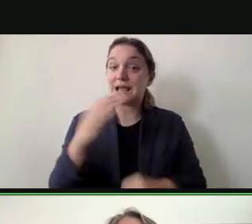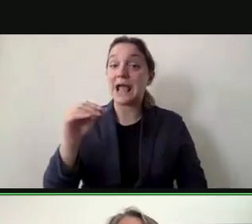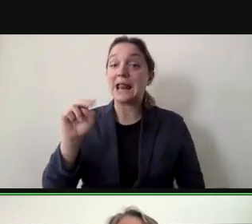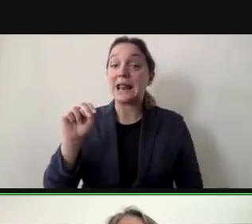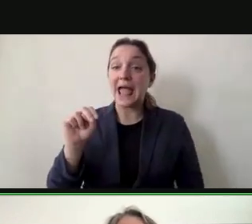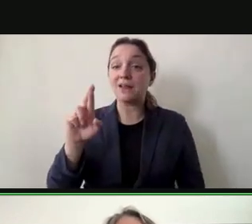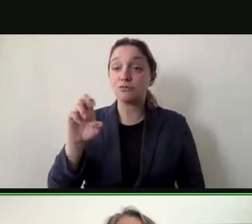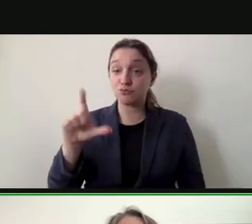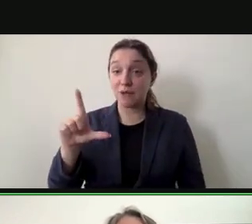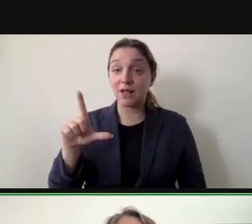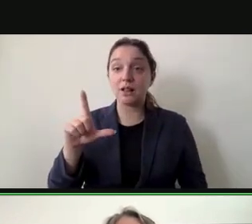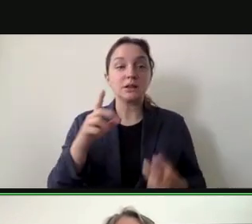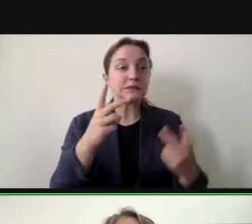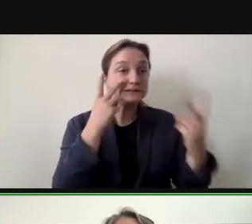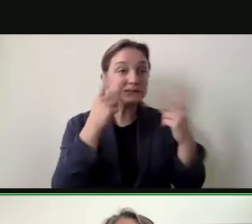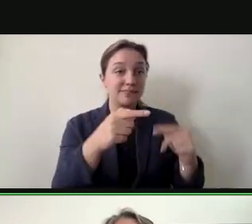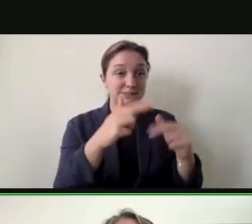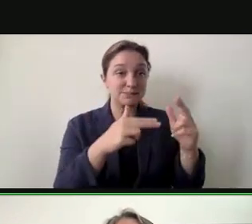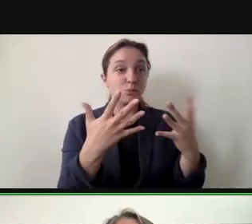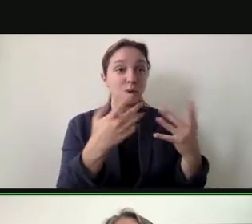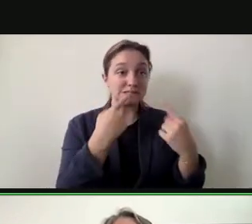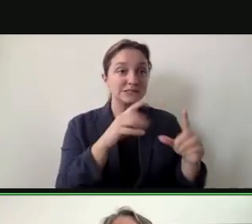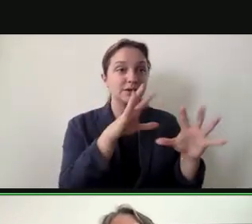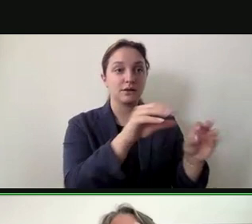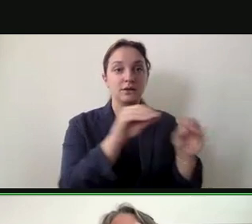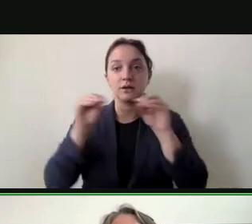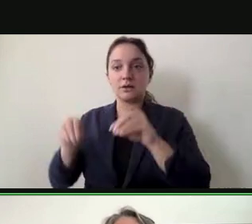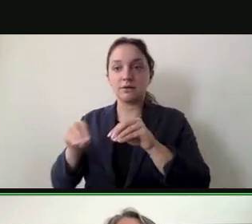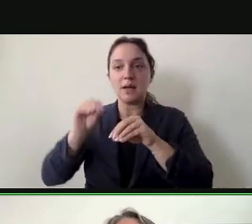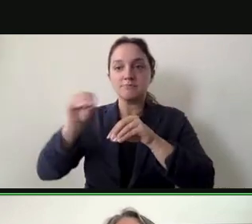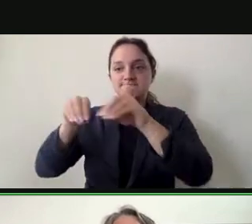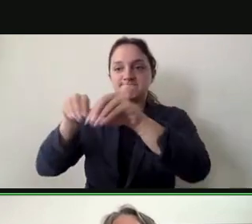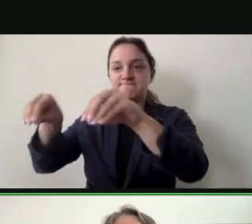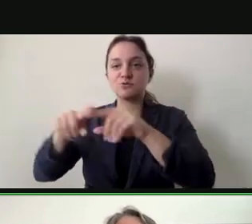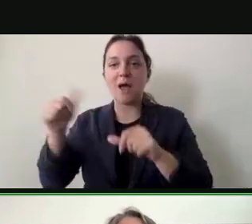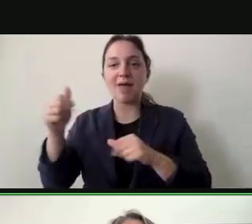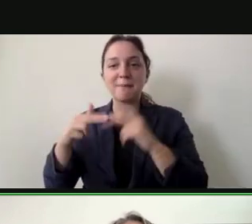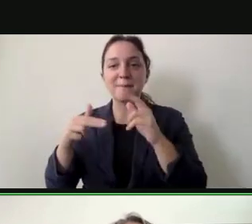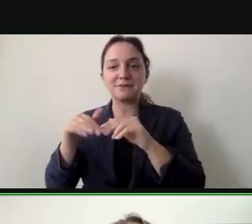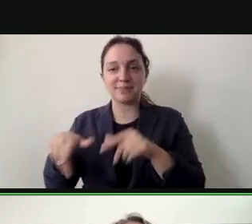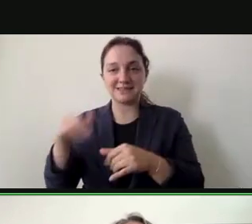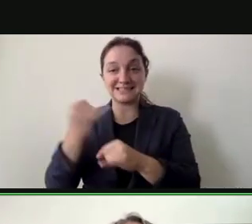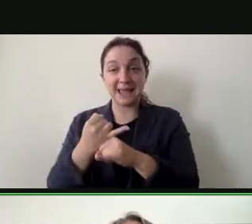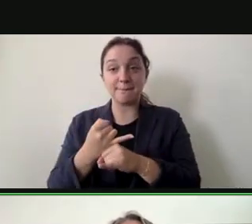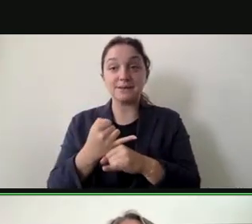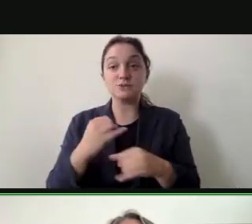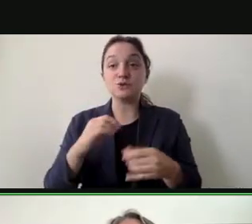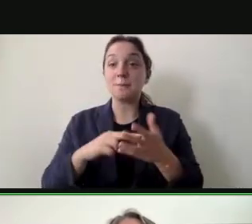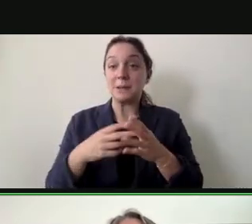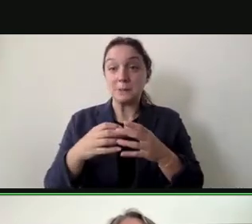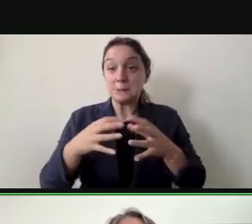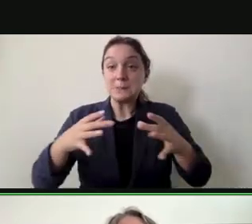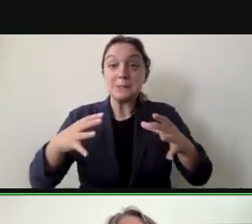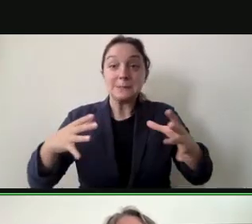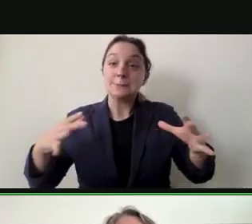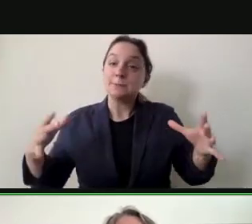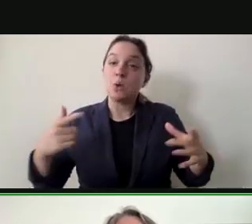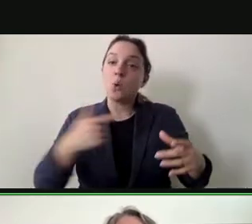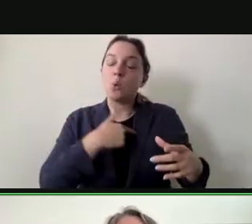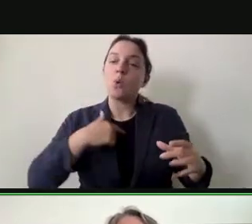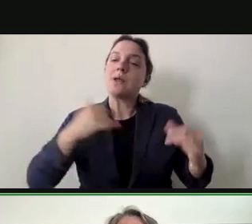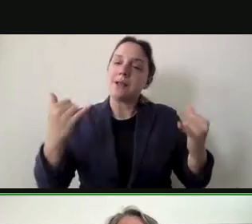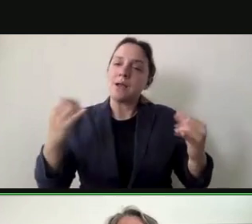learned from this building to other buildings on our campus, we're now taking the next steps, pushing the boundary even further. And we're exploring how to make